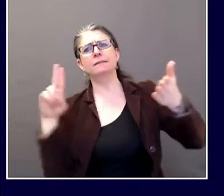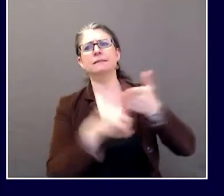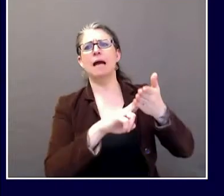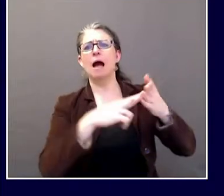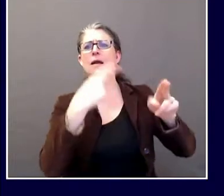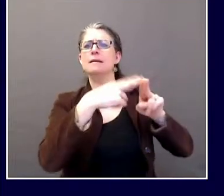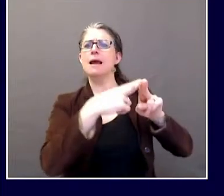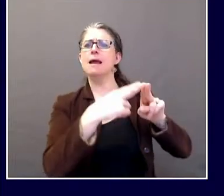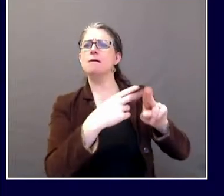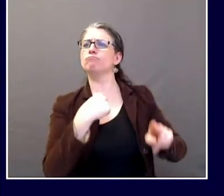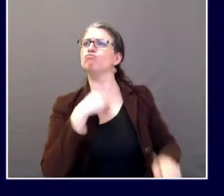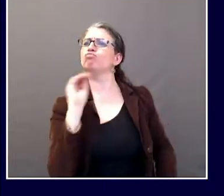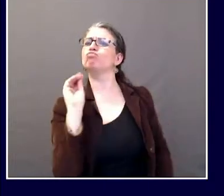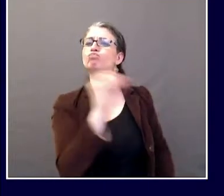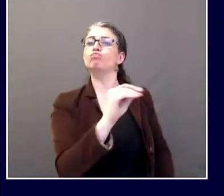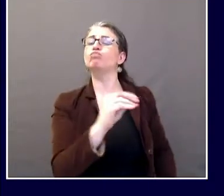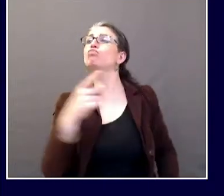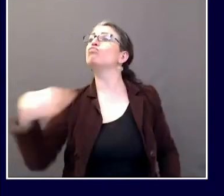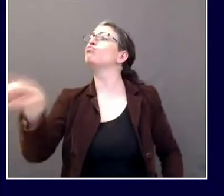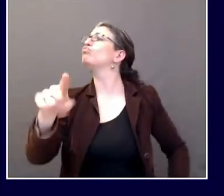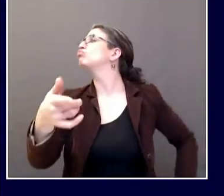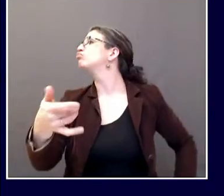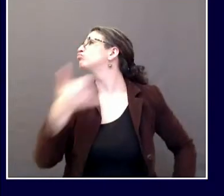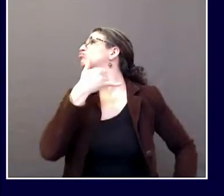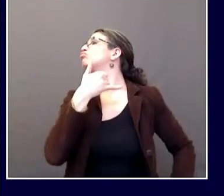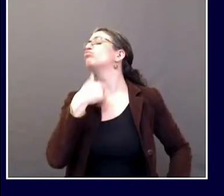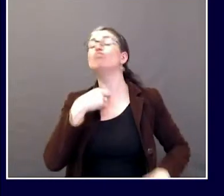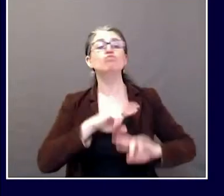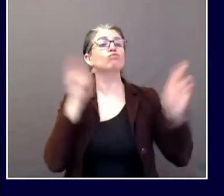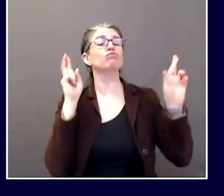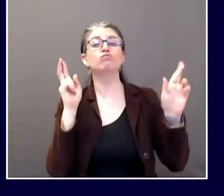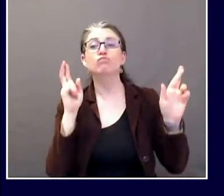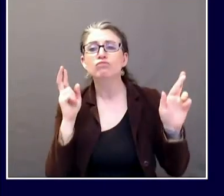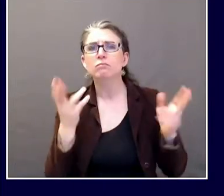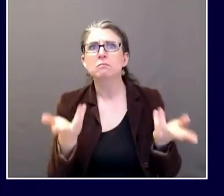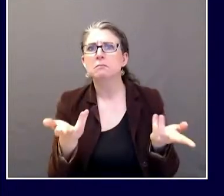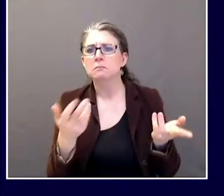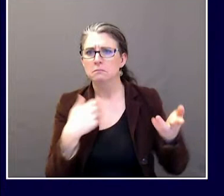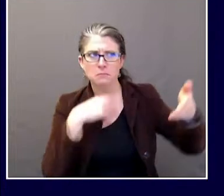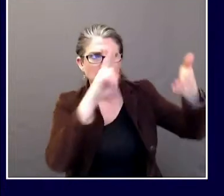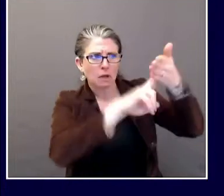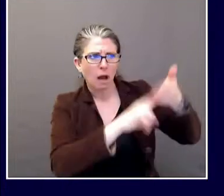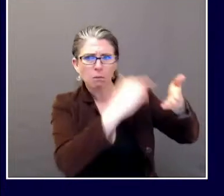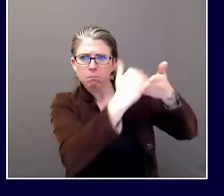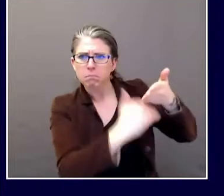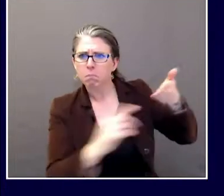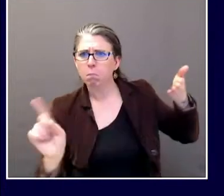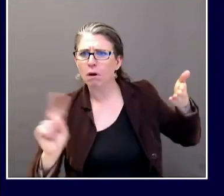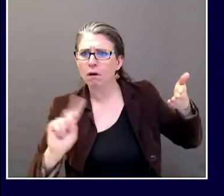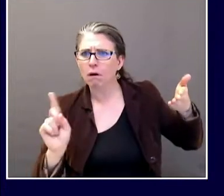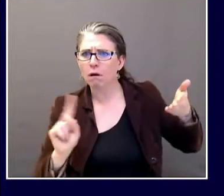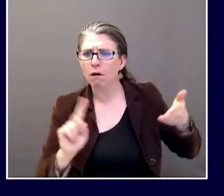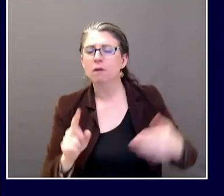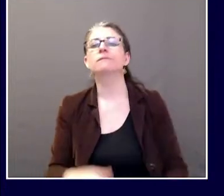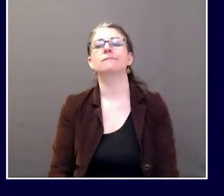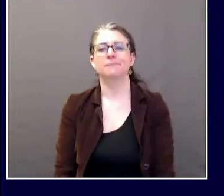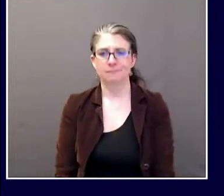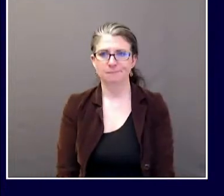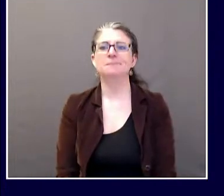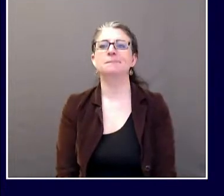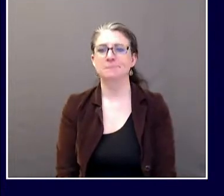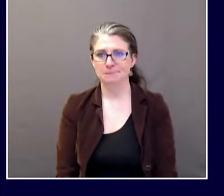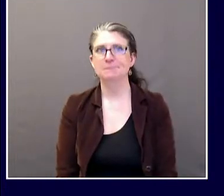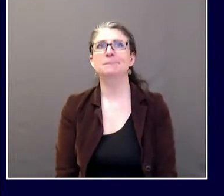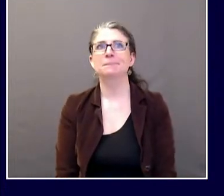some facilities across Maine, whether they are clinics or hospitals, may already have the ability to do that type